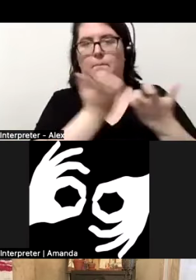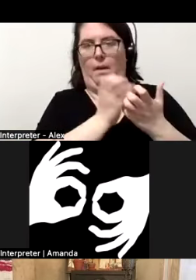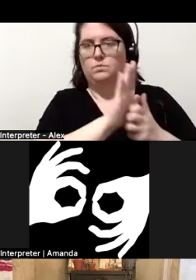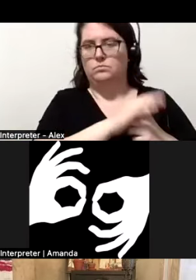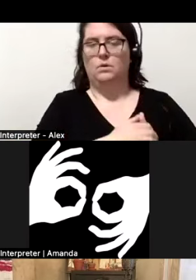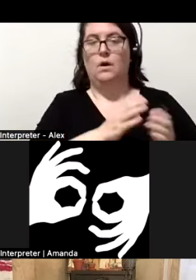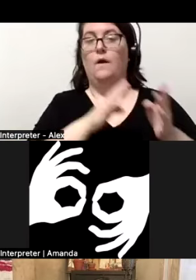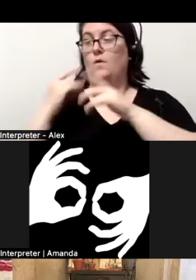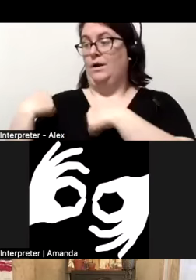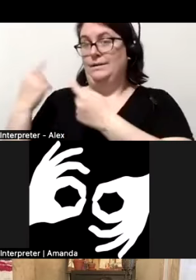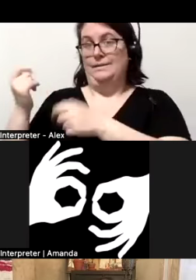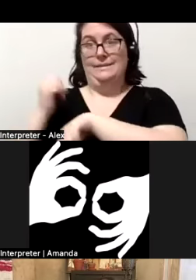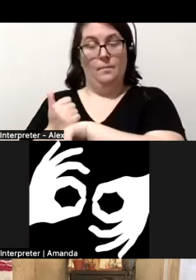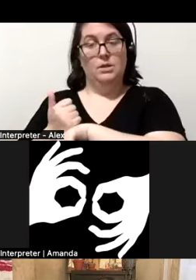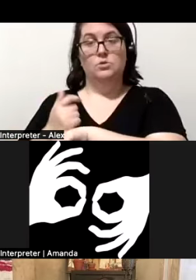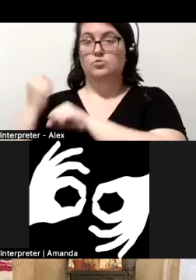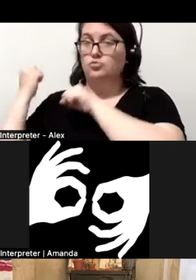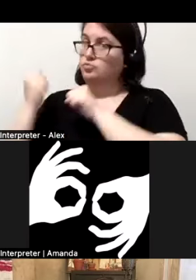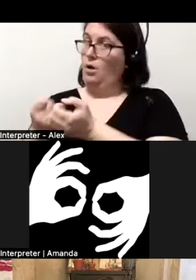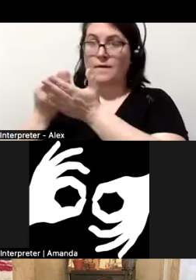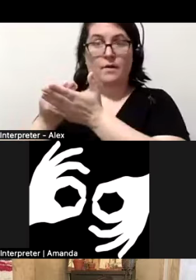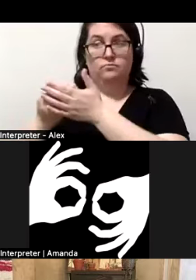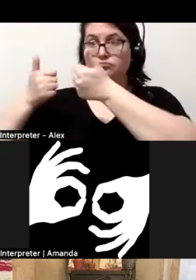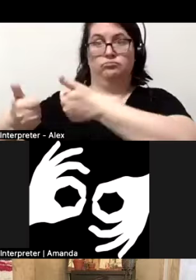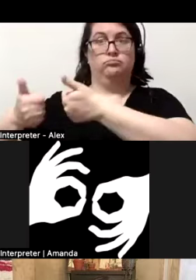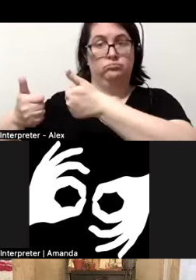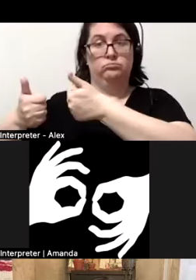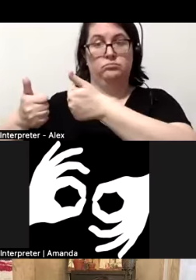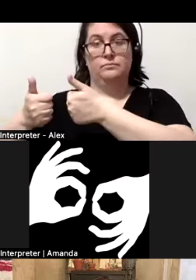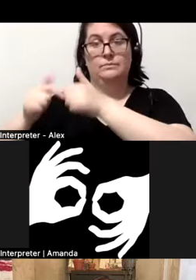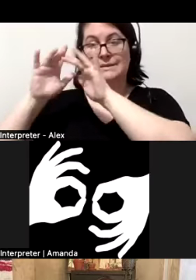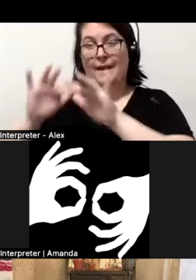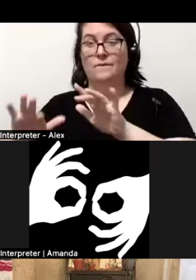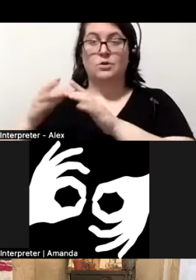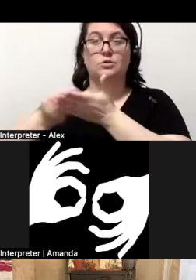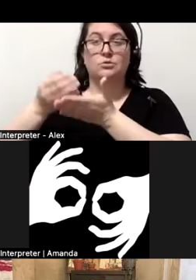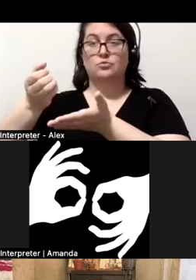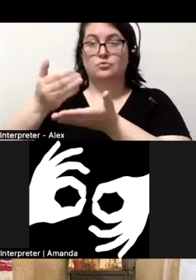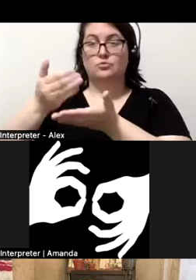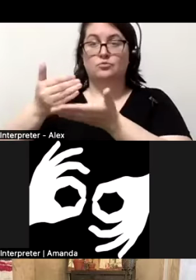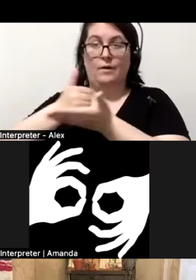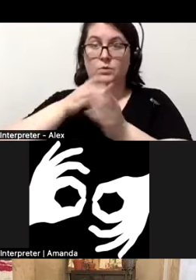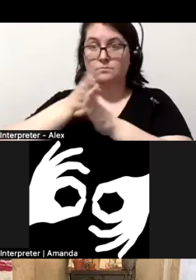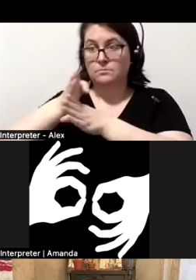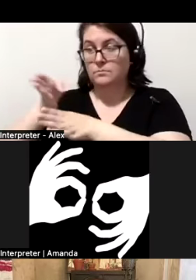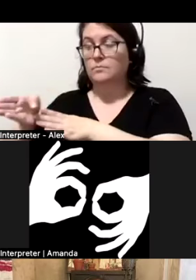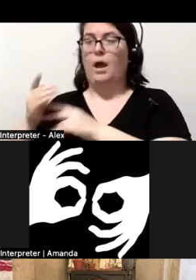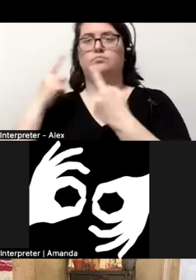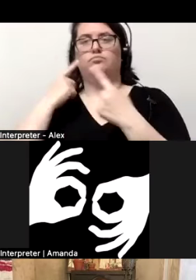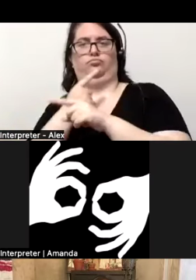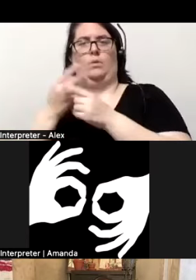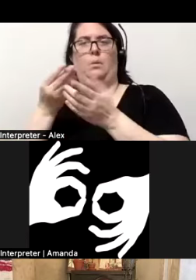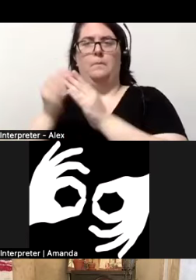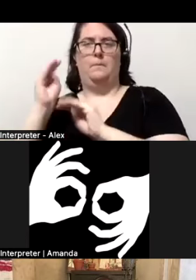established festivals, we are looking for strong financial health, including diverse revenue sources and achievable budgets in relation to